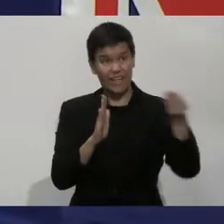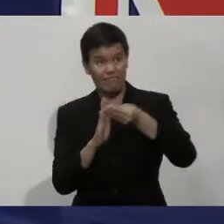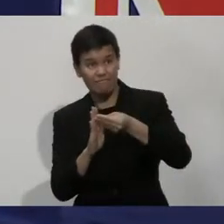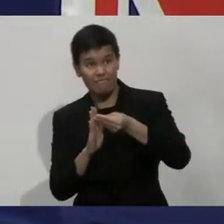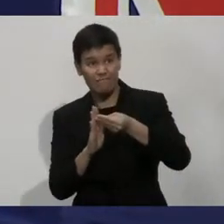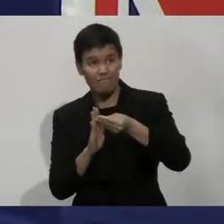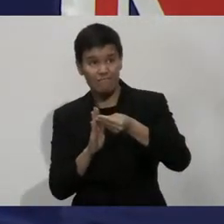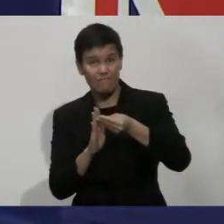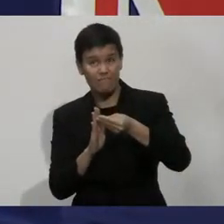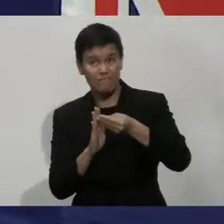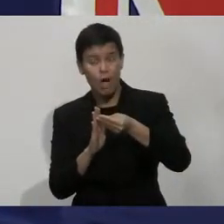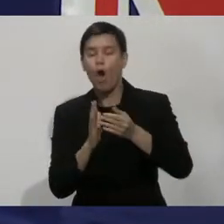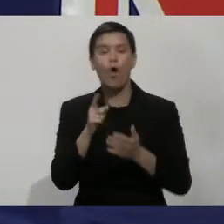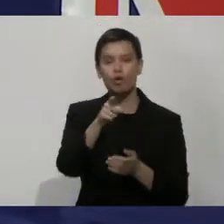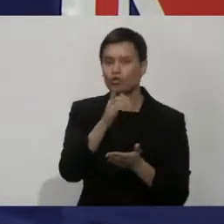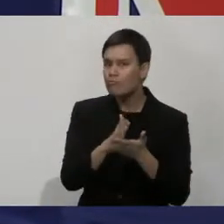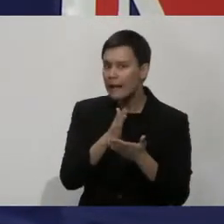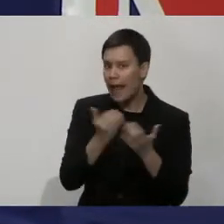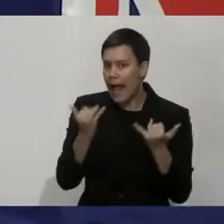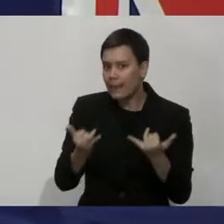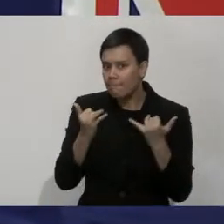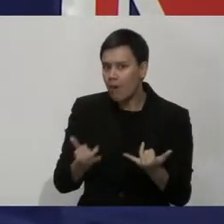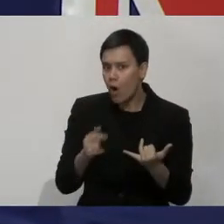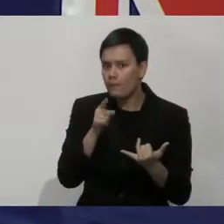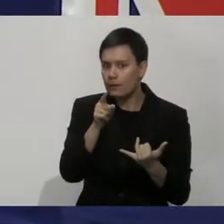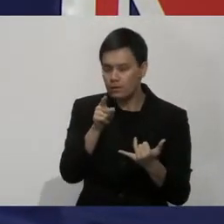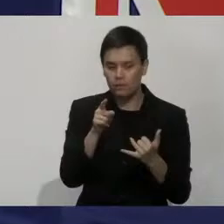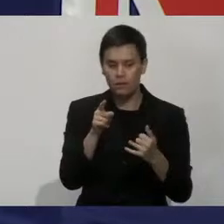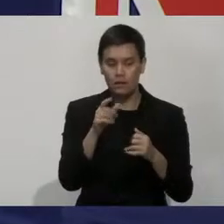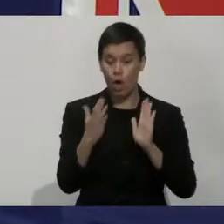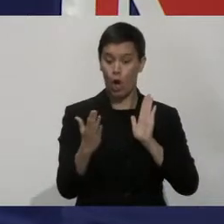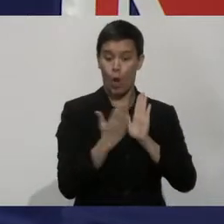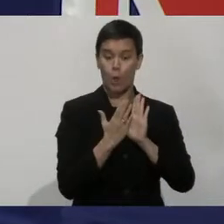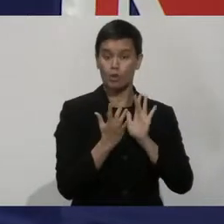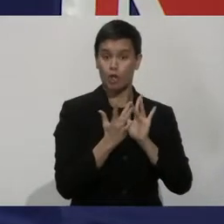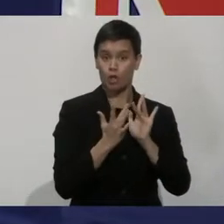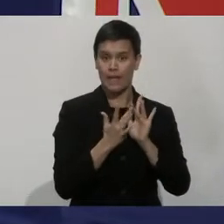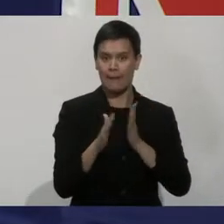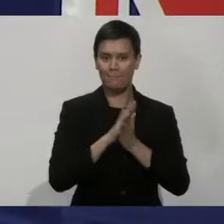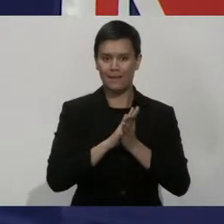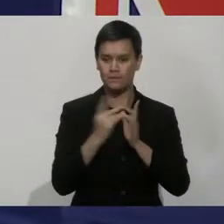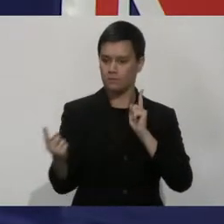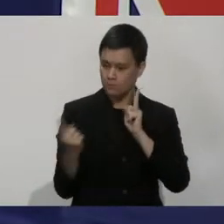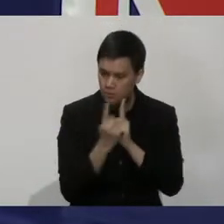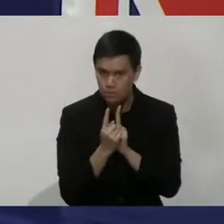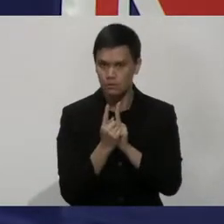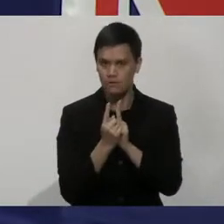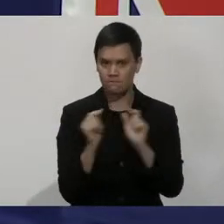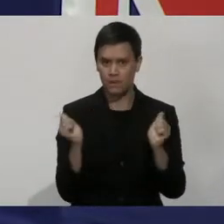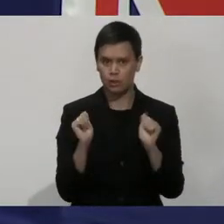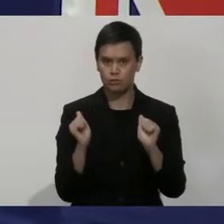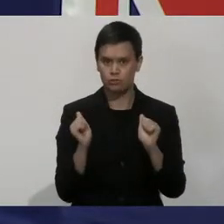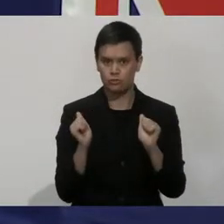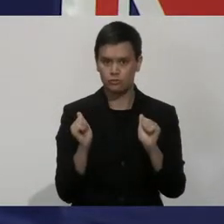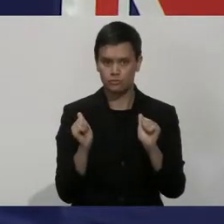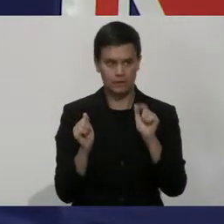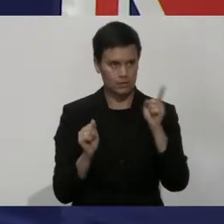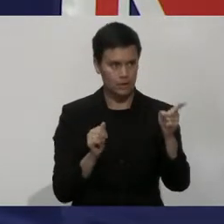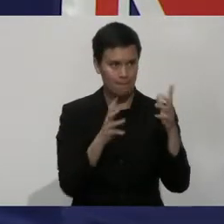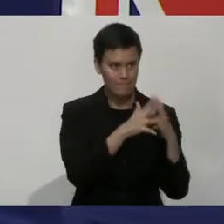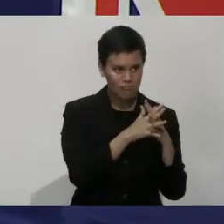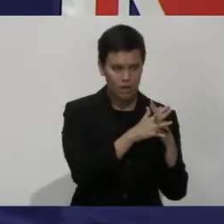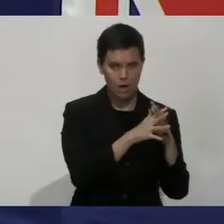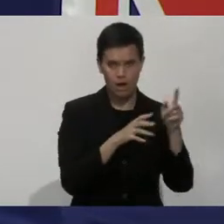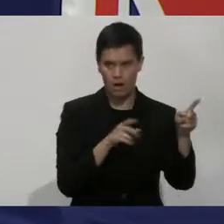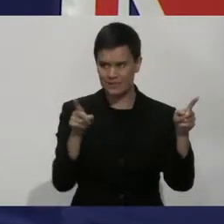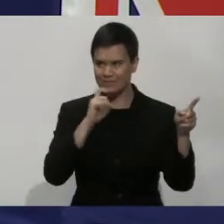People who it's currently like 15 minutes, but if it's that close, then that sort of throws everything in the air, doesn't it? Well, what I would say is in